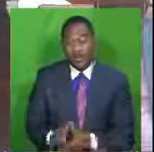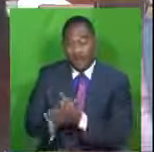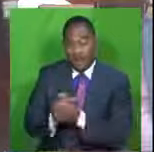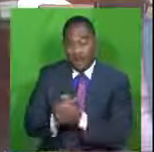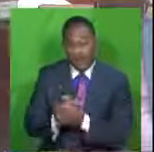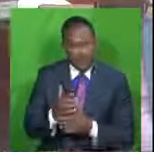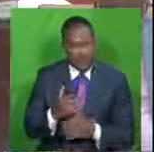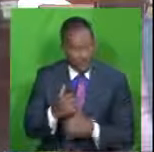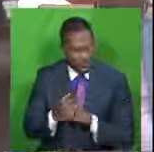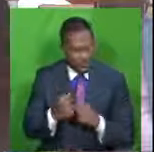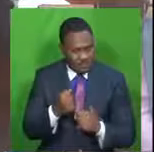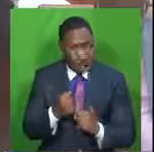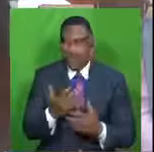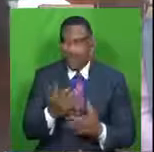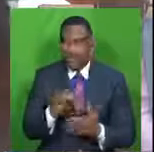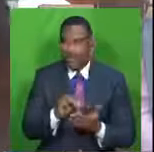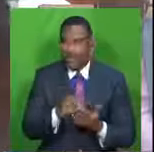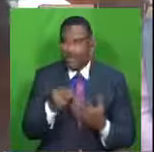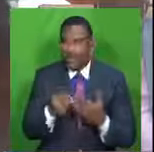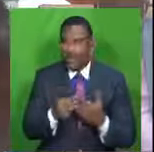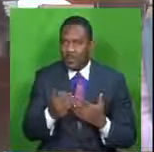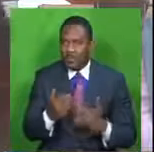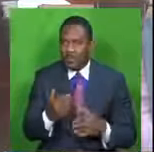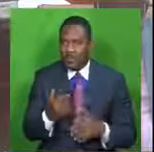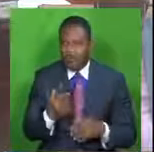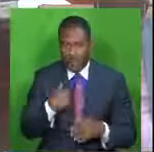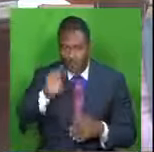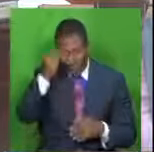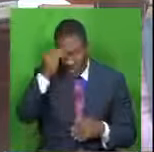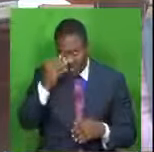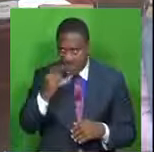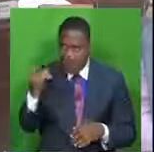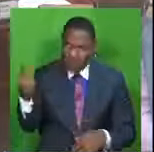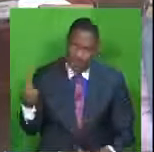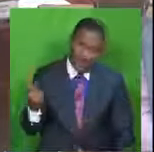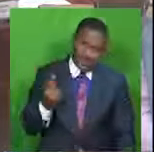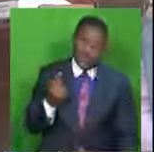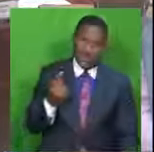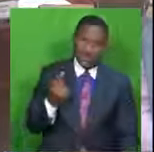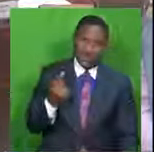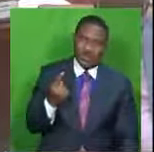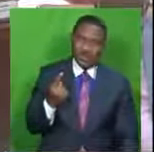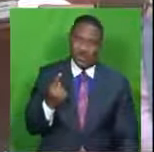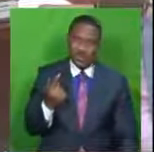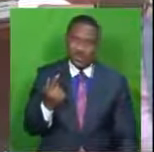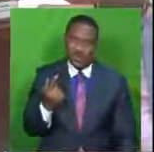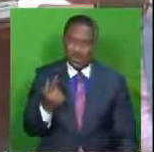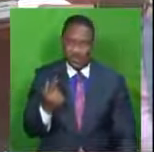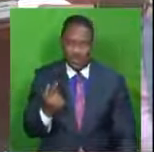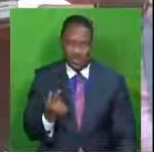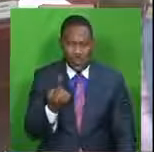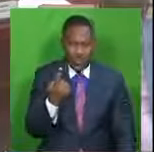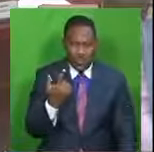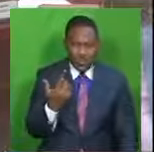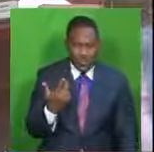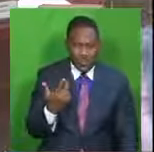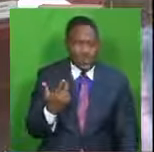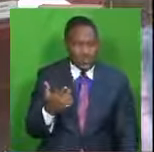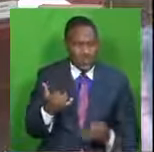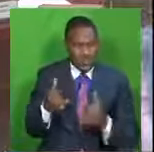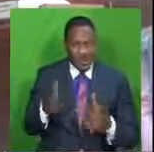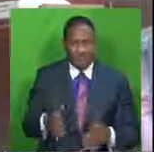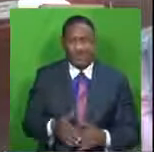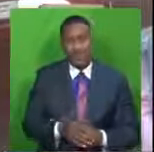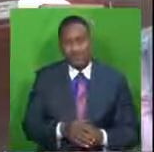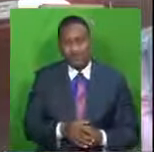March, I had the joy of my life when the minister walked to my office with one of the players who is now a shining example in